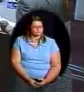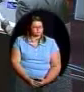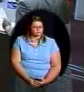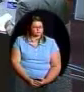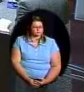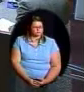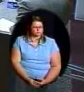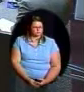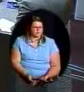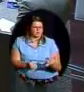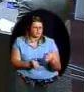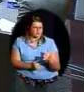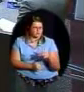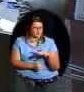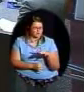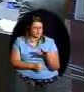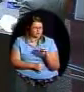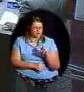Mr. Poland.